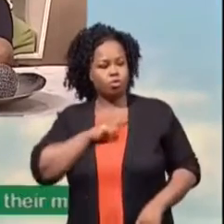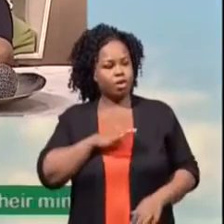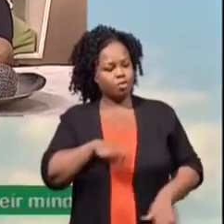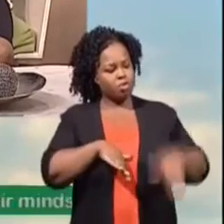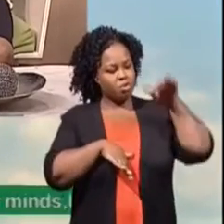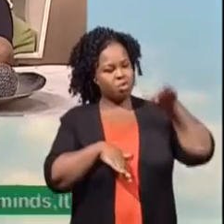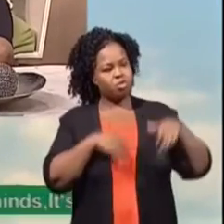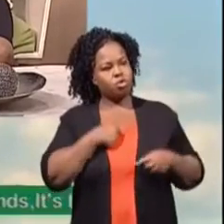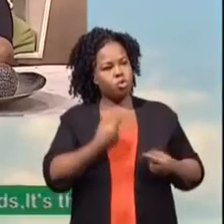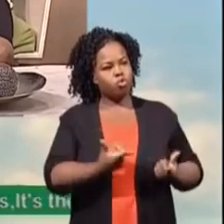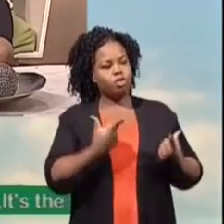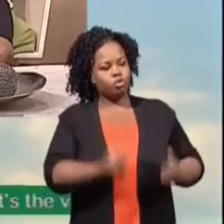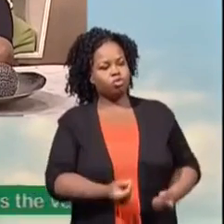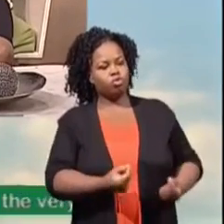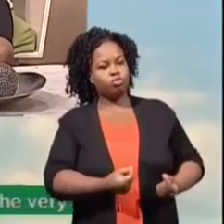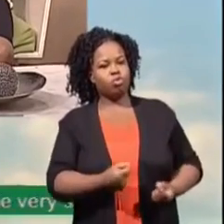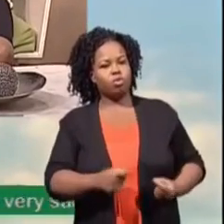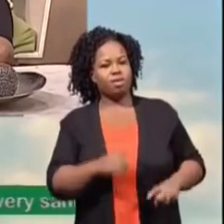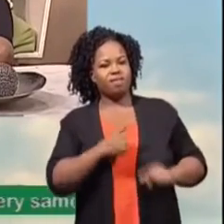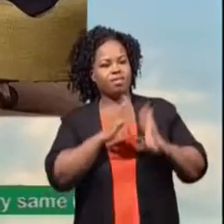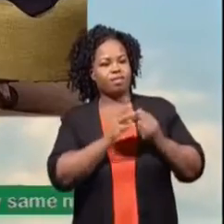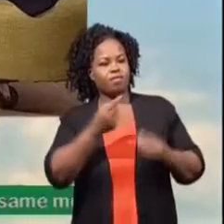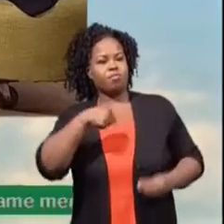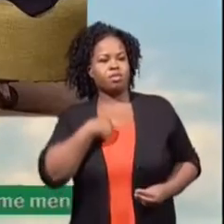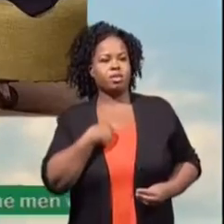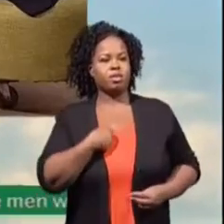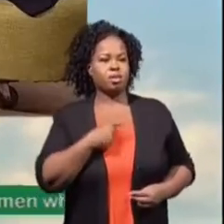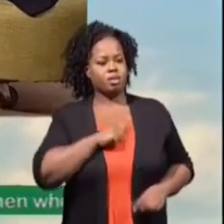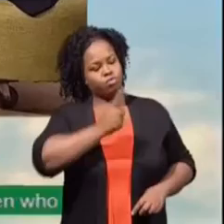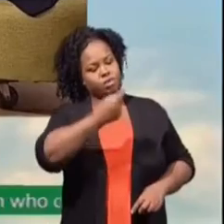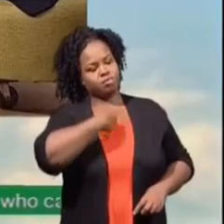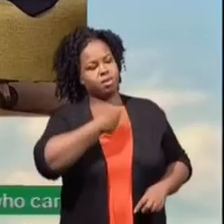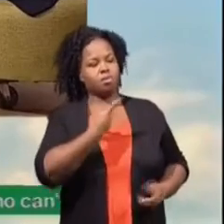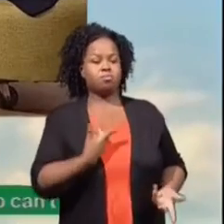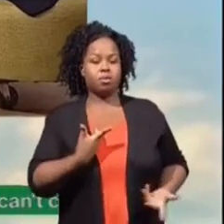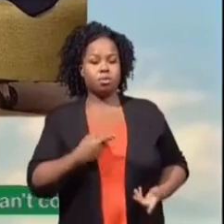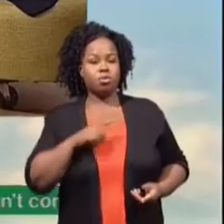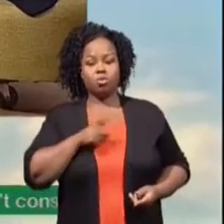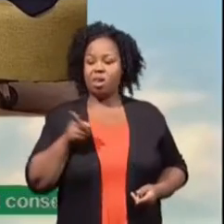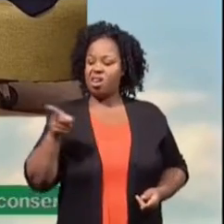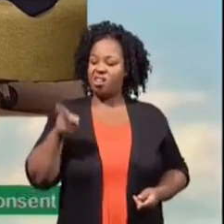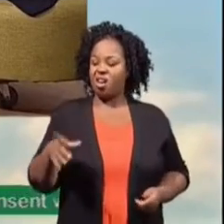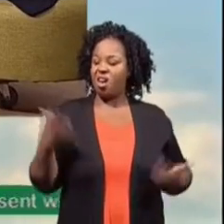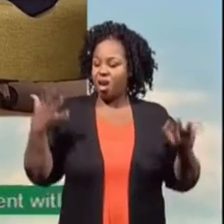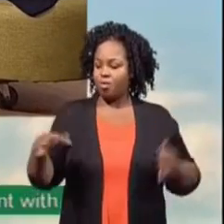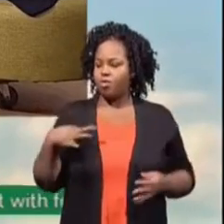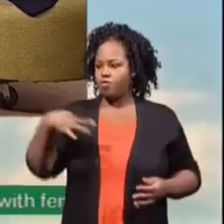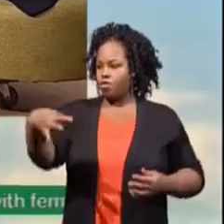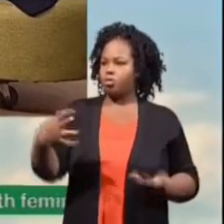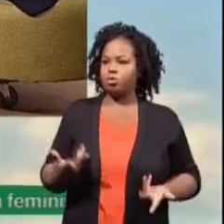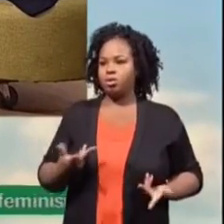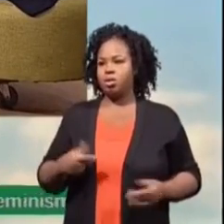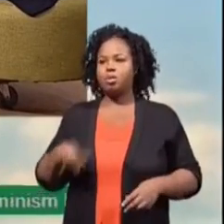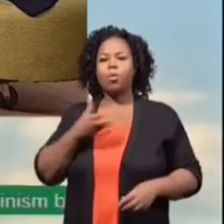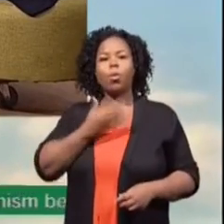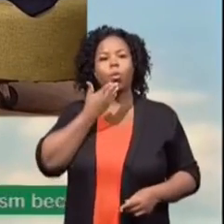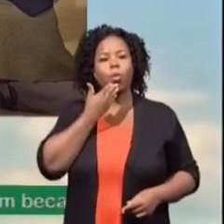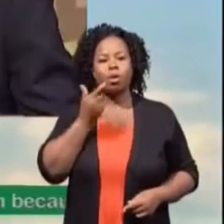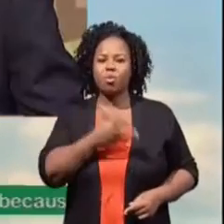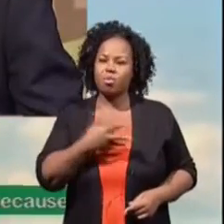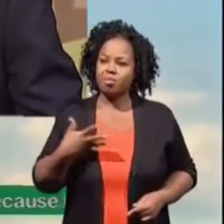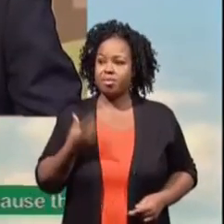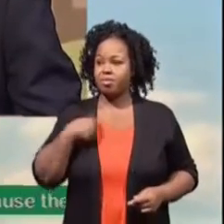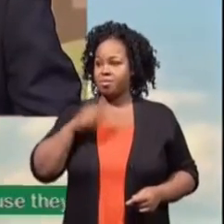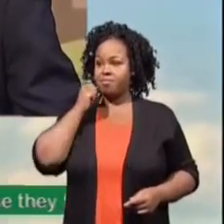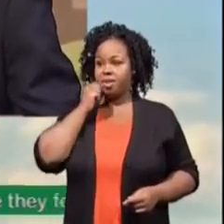wa itsetswa ha o itse ene wa itsetswa wa patalwa wena ona yena ke ka ho batho ba volunteerang ke batho ba bomme ona